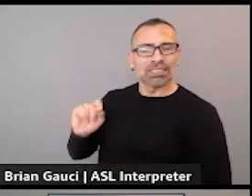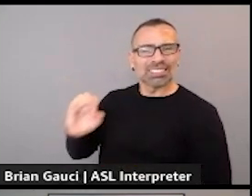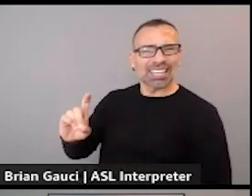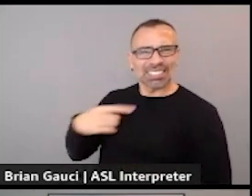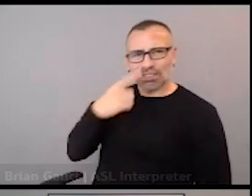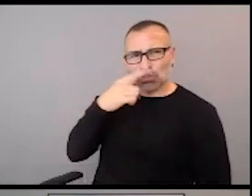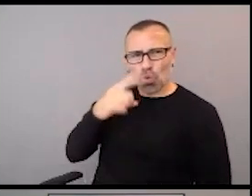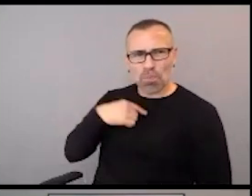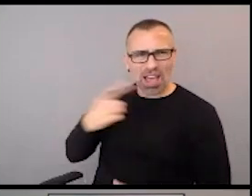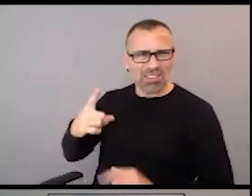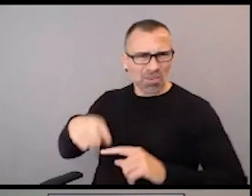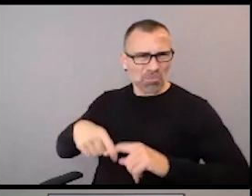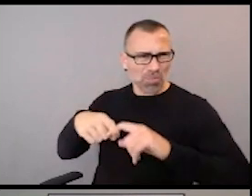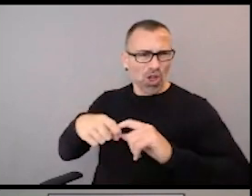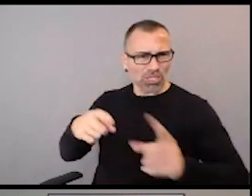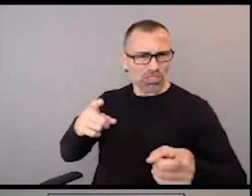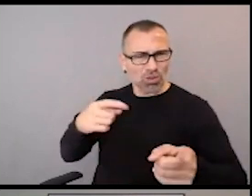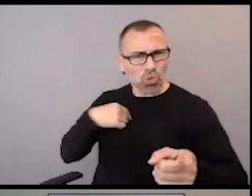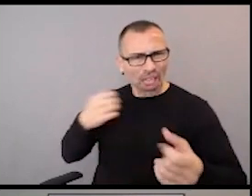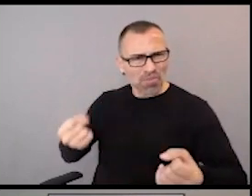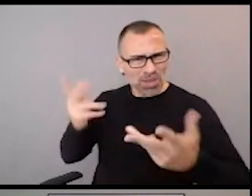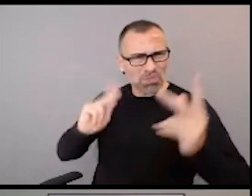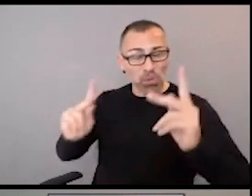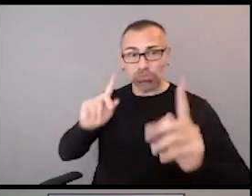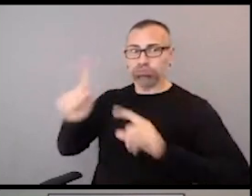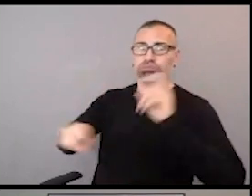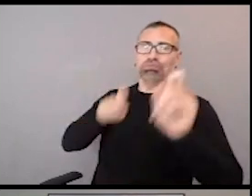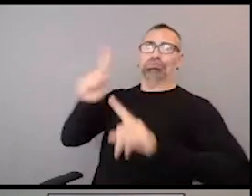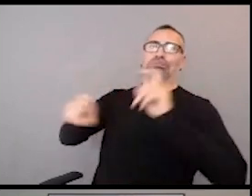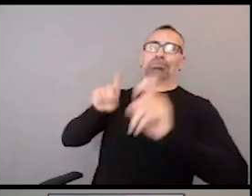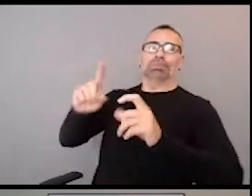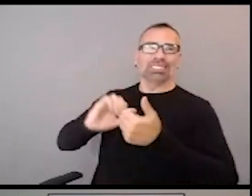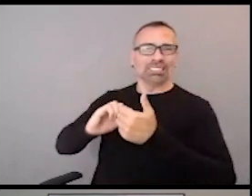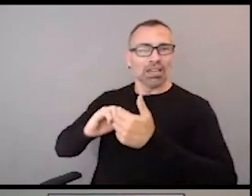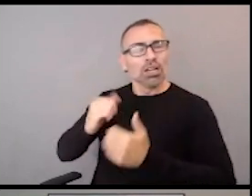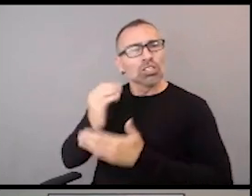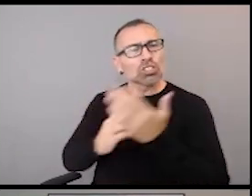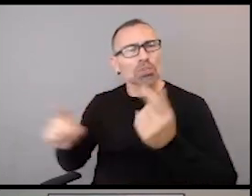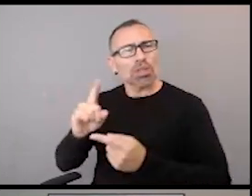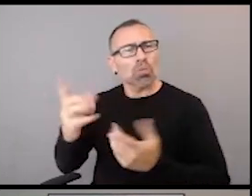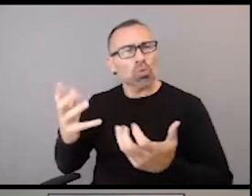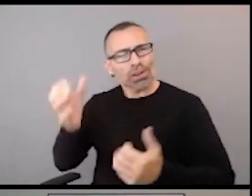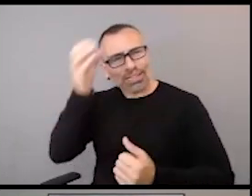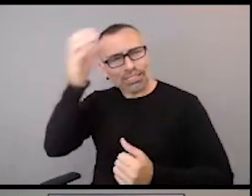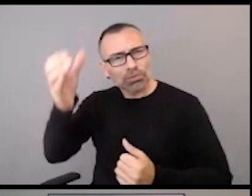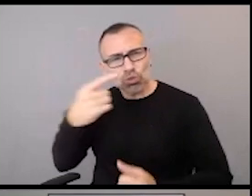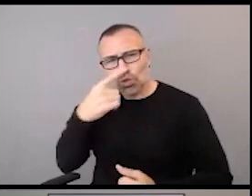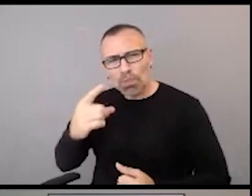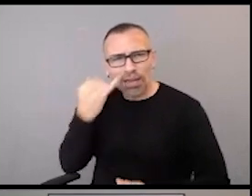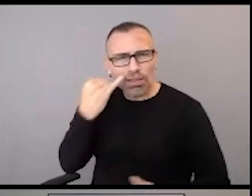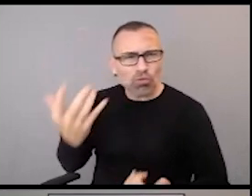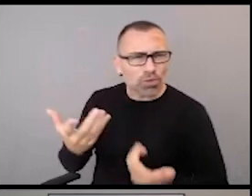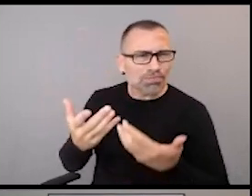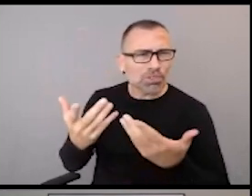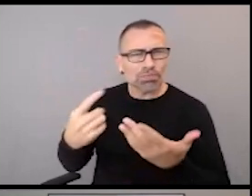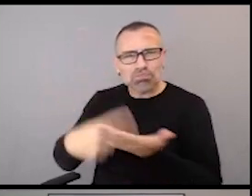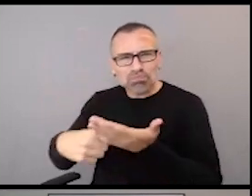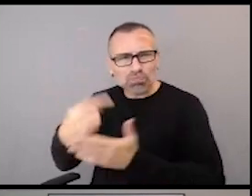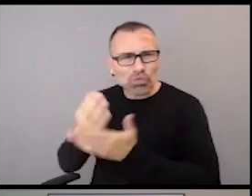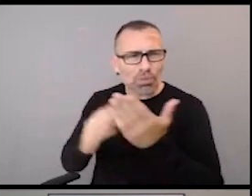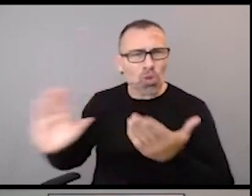sciencey computers available to customers through a service called Amazon Braket. That is exactly right. Yep. Cool. And so we're going to go through some new features that